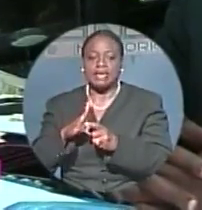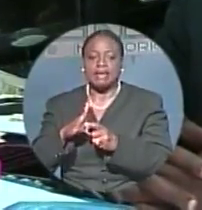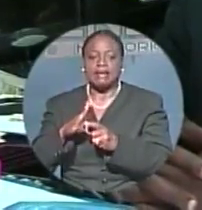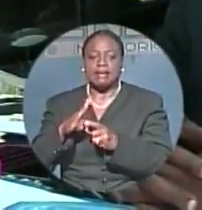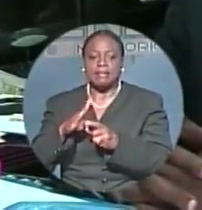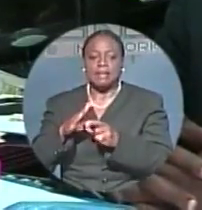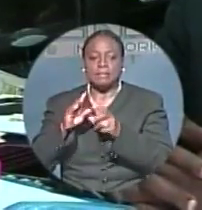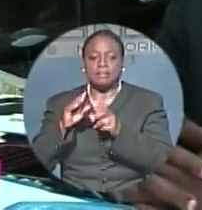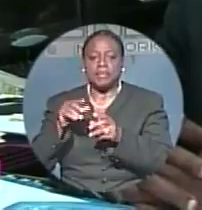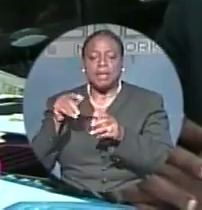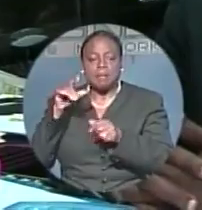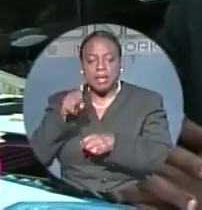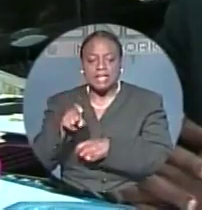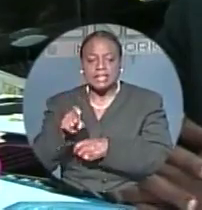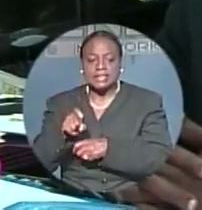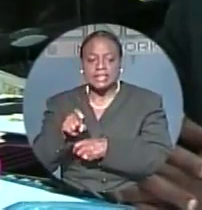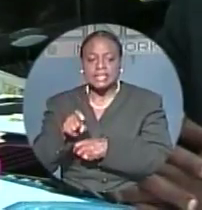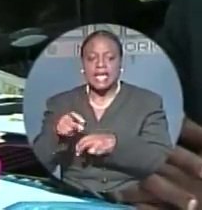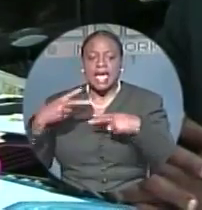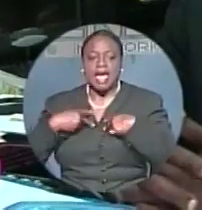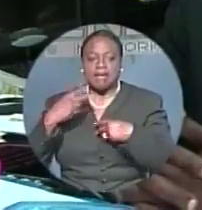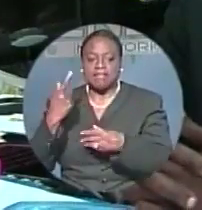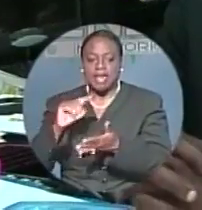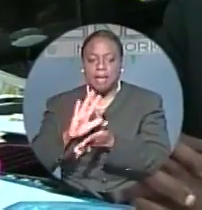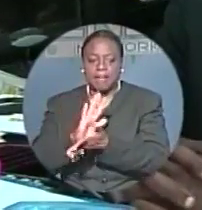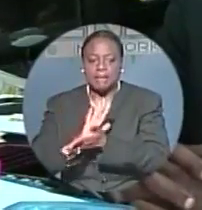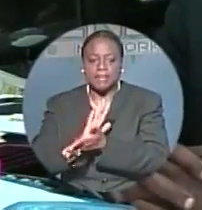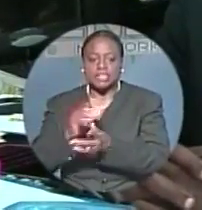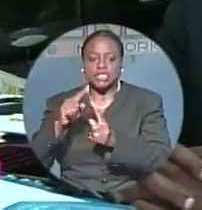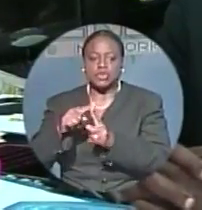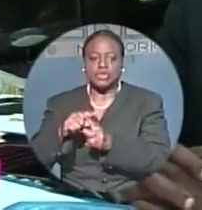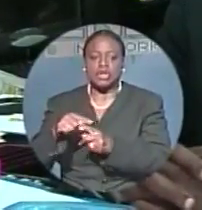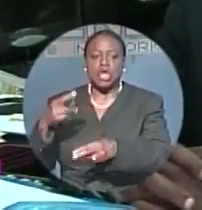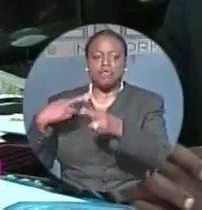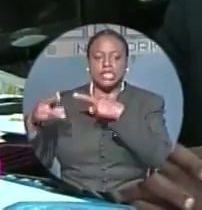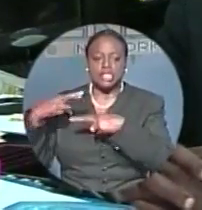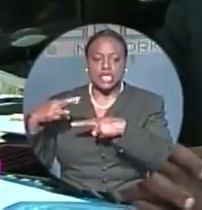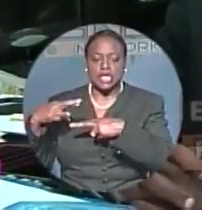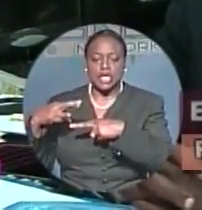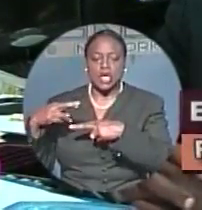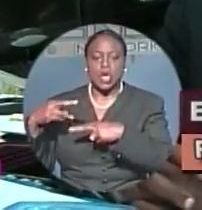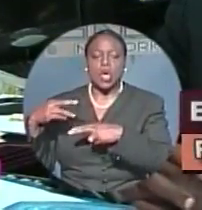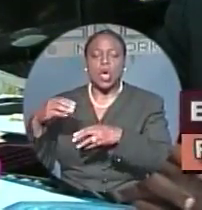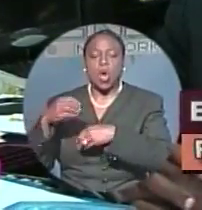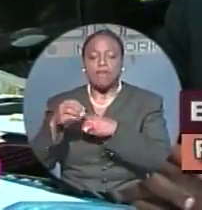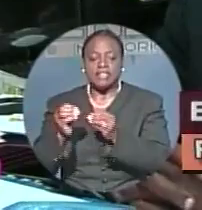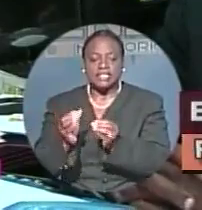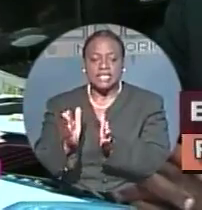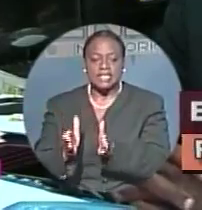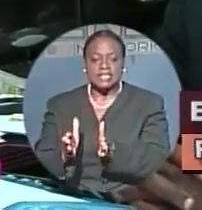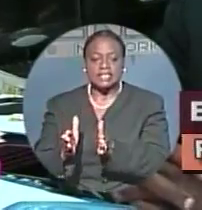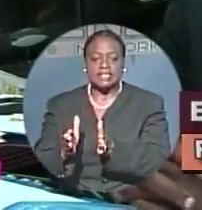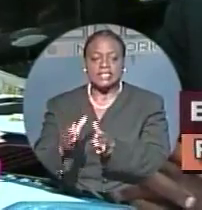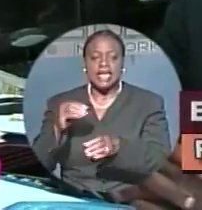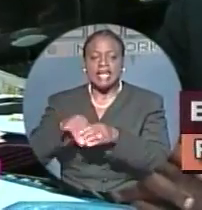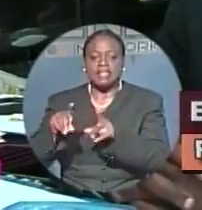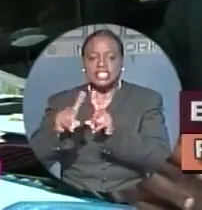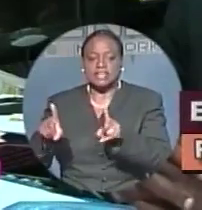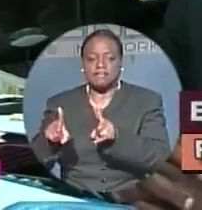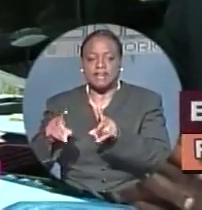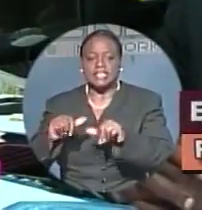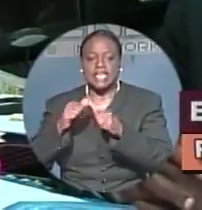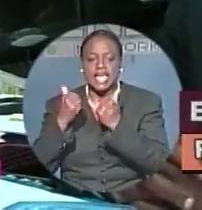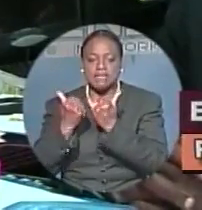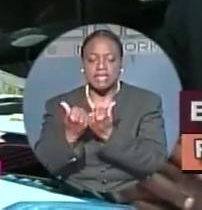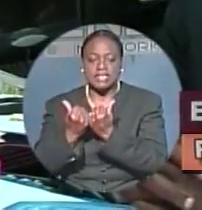that time, submit their documents to the returning officers in the various constituencies. And the documents that